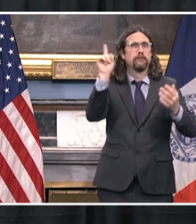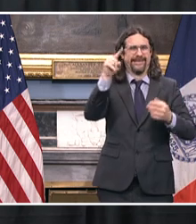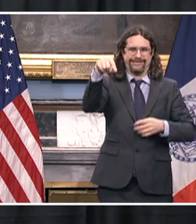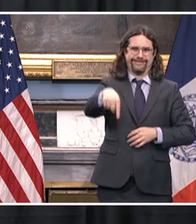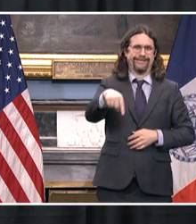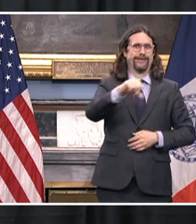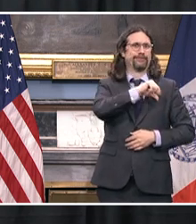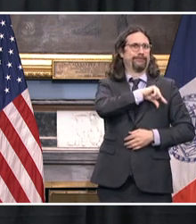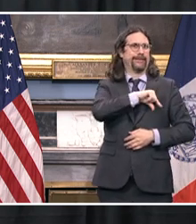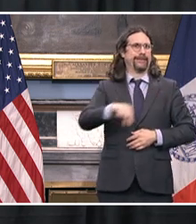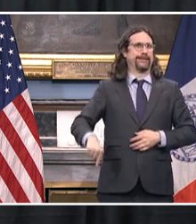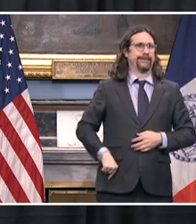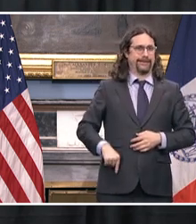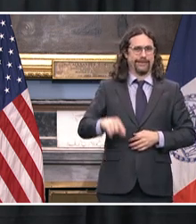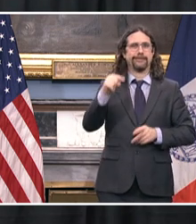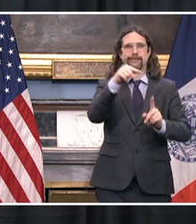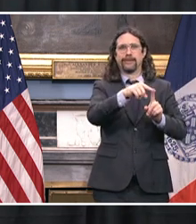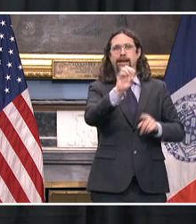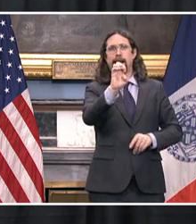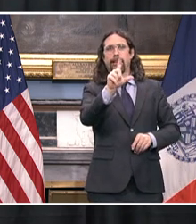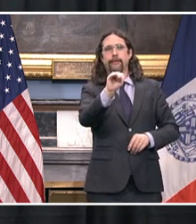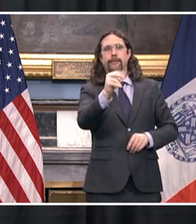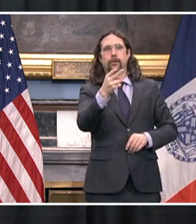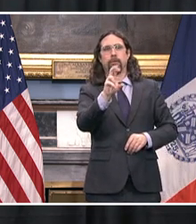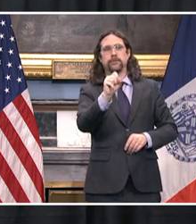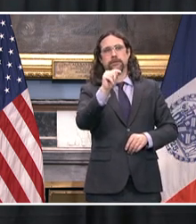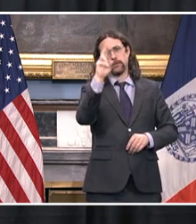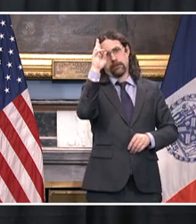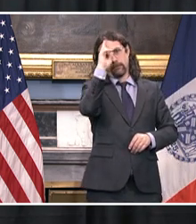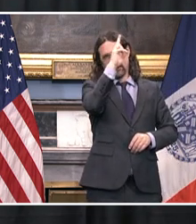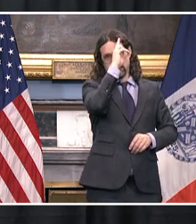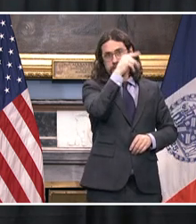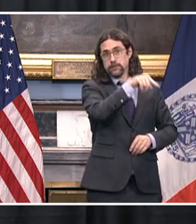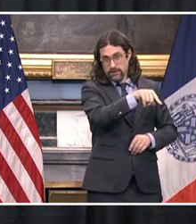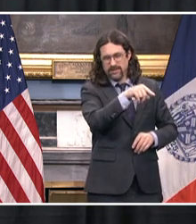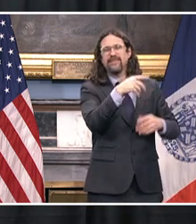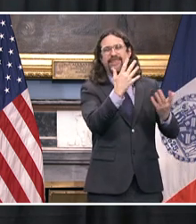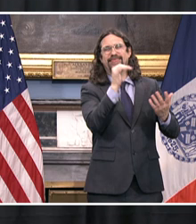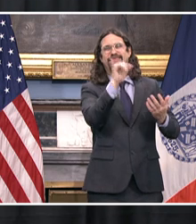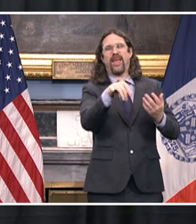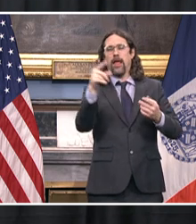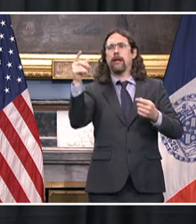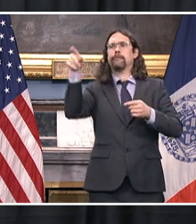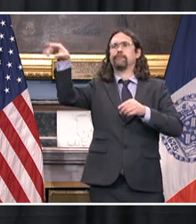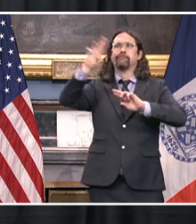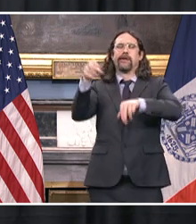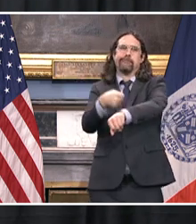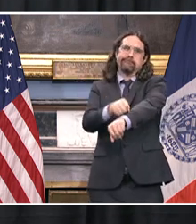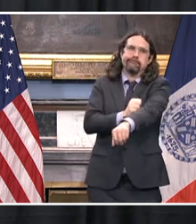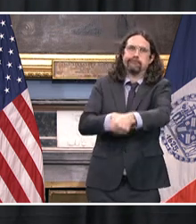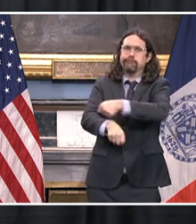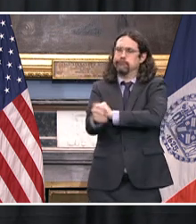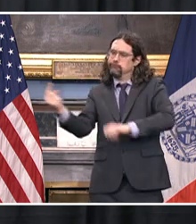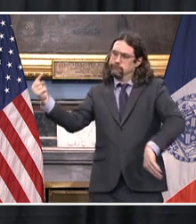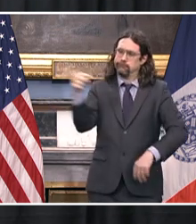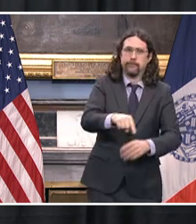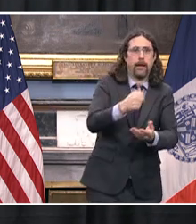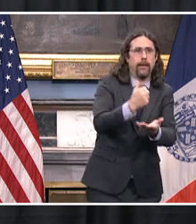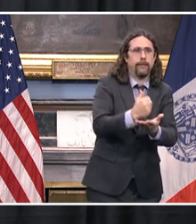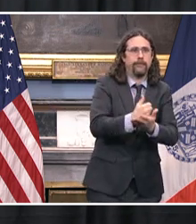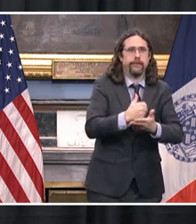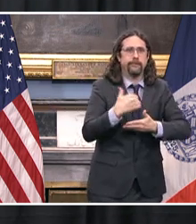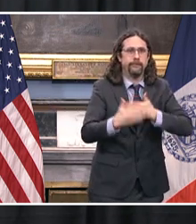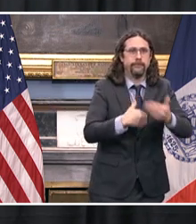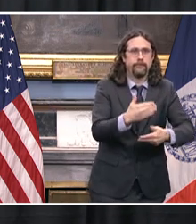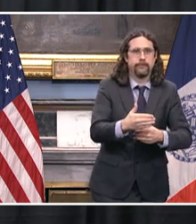to be a part of that fight. They wanted to help where the need was greatest. And I went around and asked people where they're from. And we had a